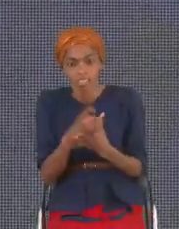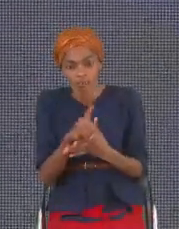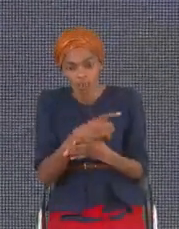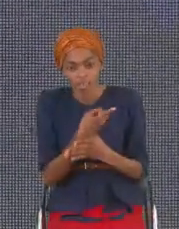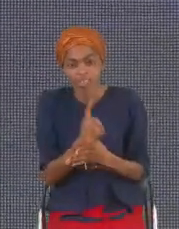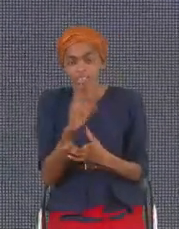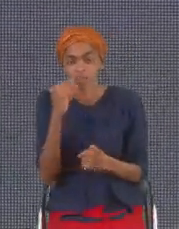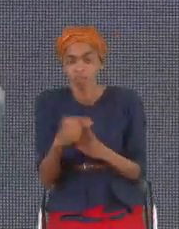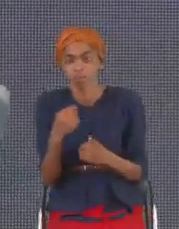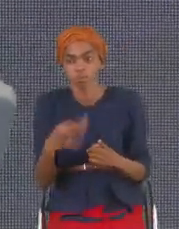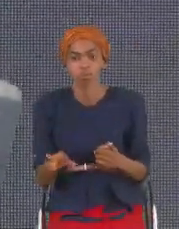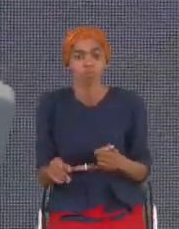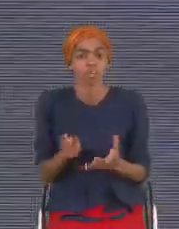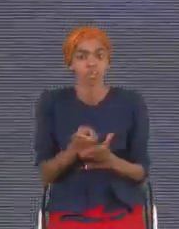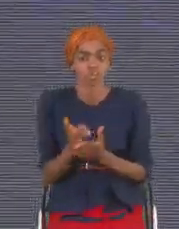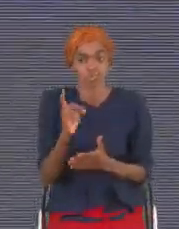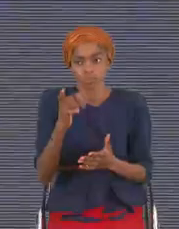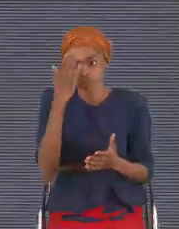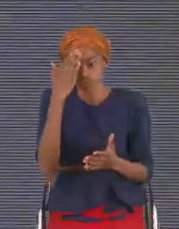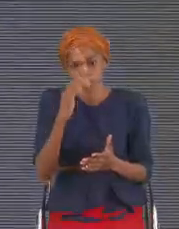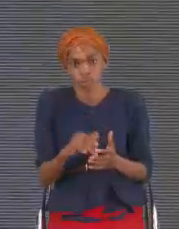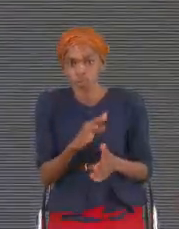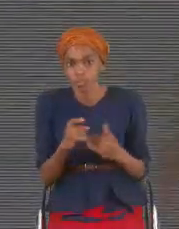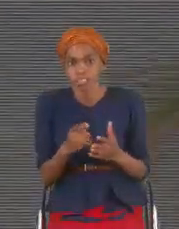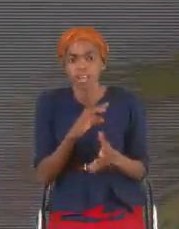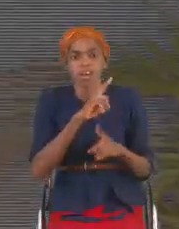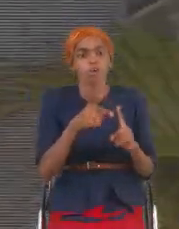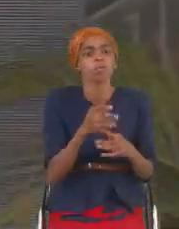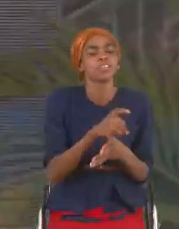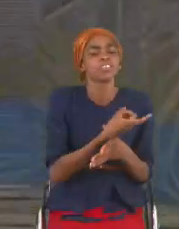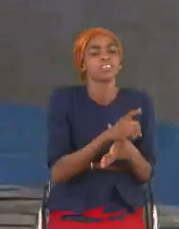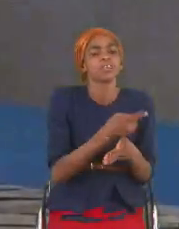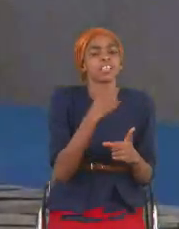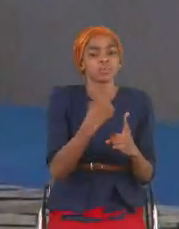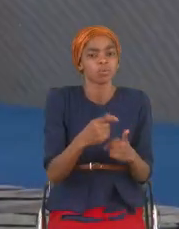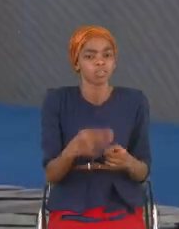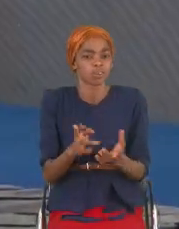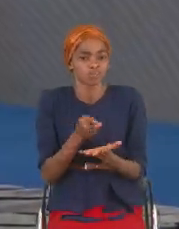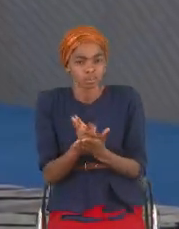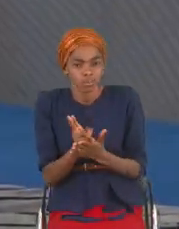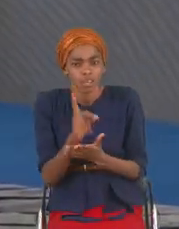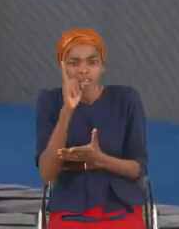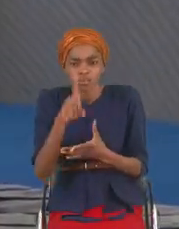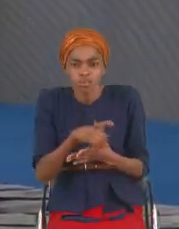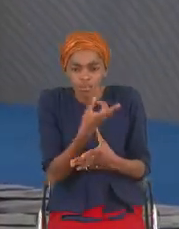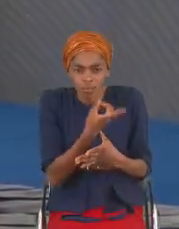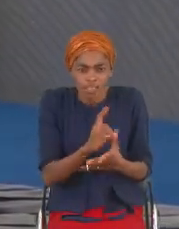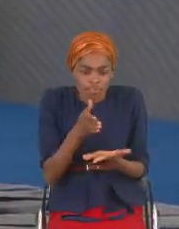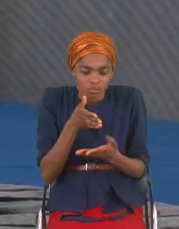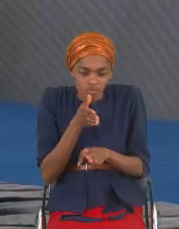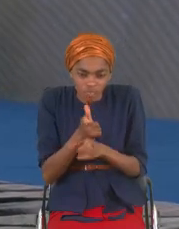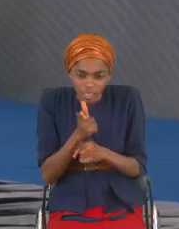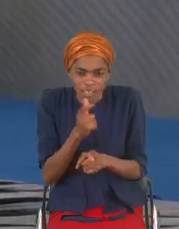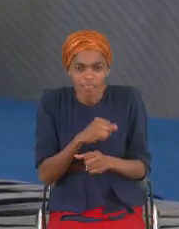You know what that means? When you divide the word of truth, you divide it rightly in